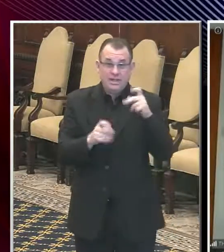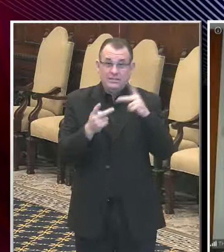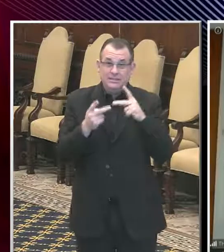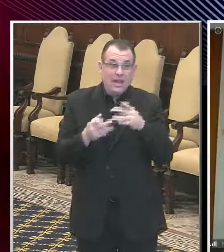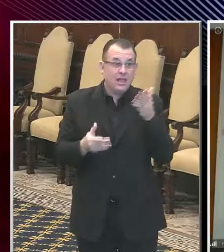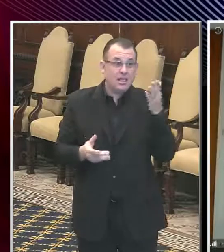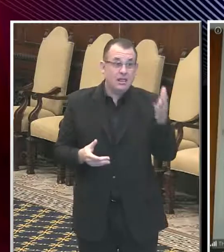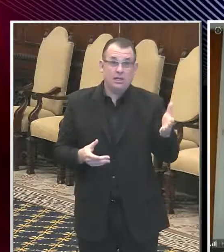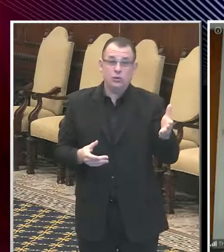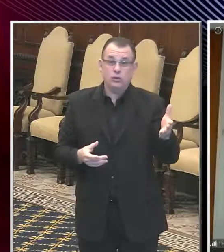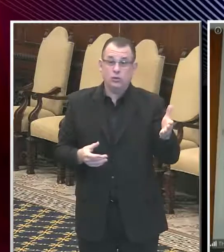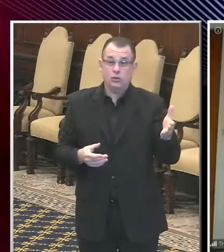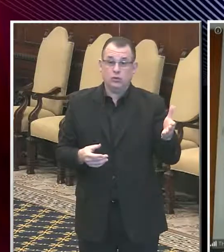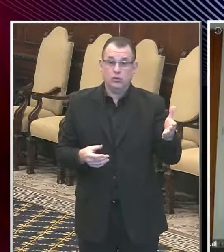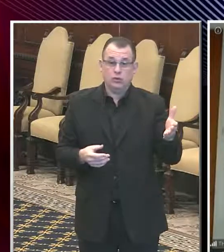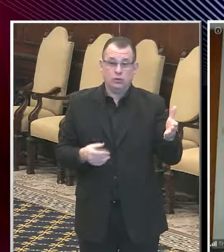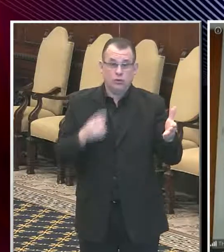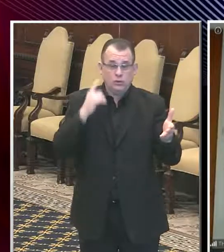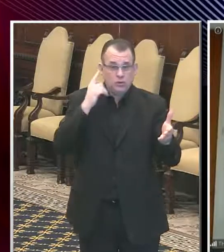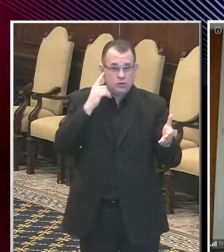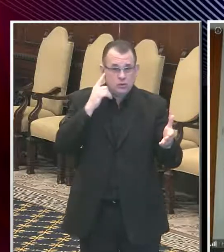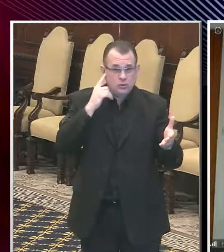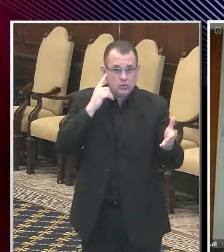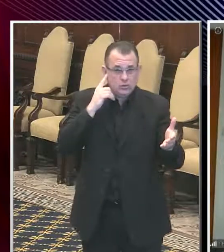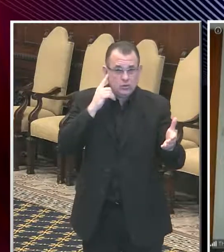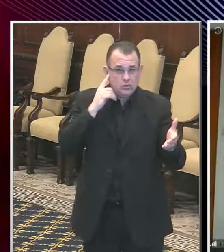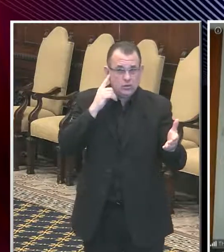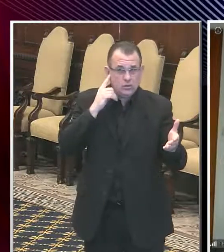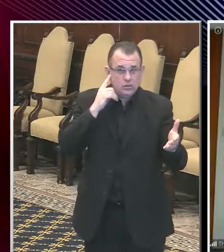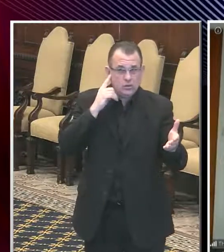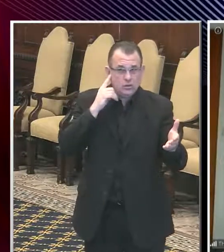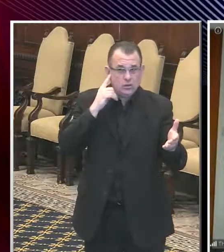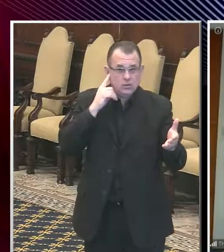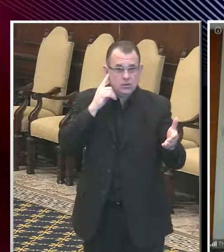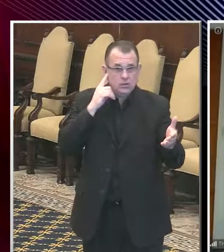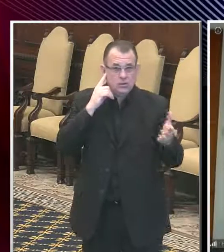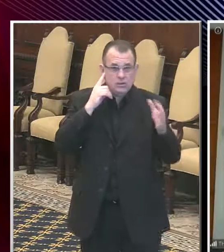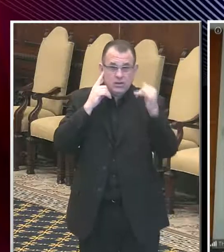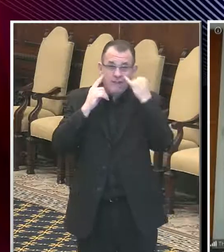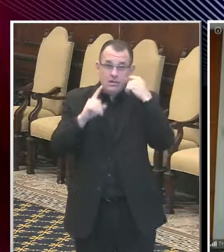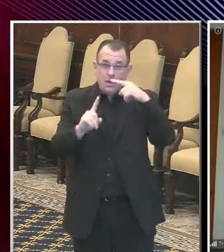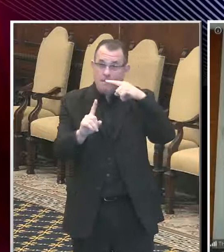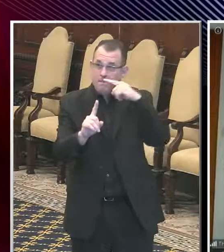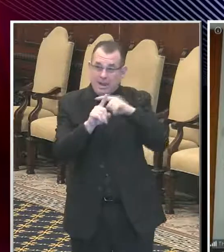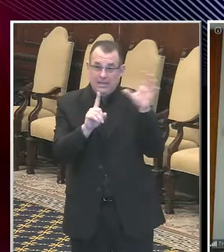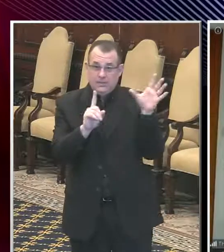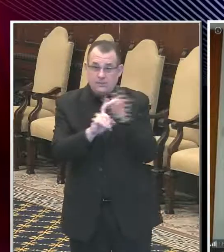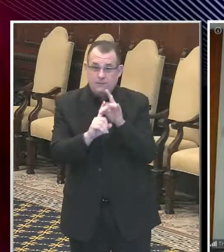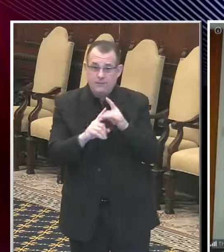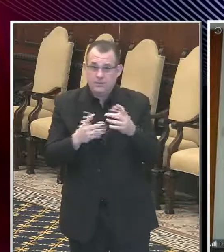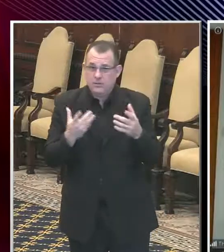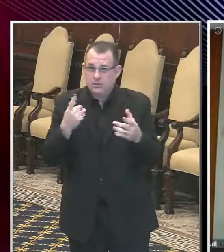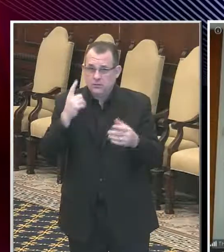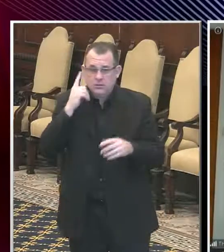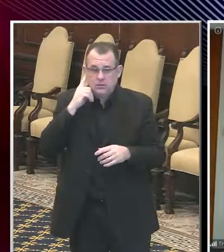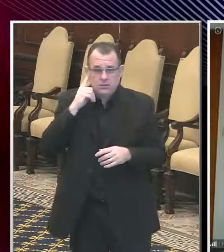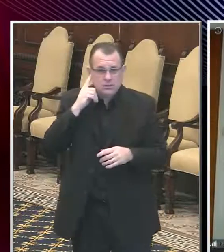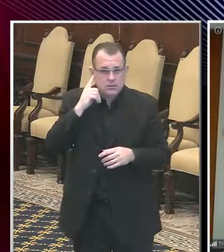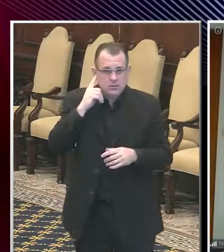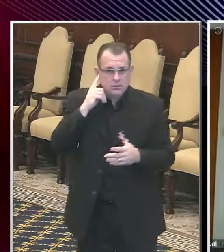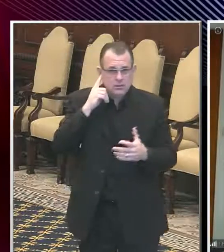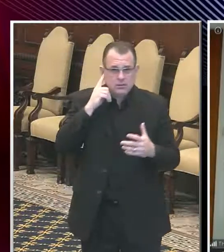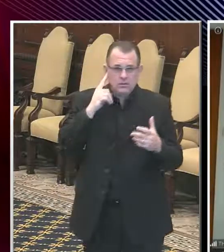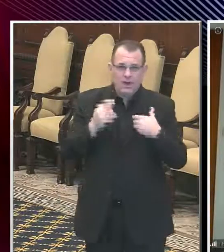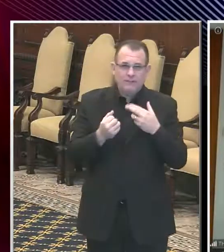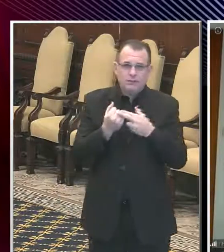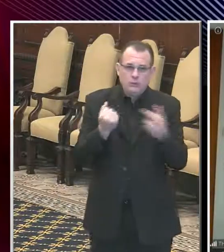bill insurance so that there's a way to pay for the cost of the test. We don't otherwise have a lot of dollars around to pay for the cost of the test. Having said that, we're happy